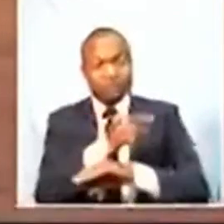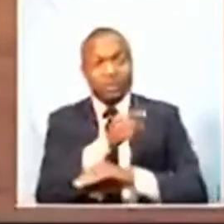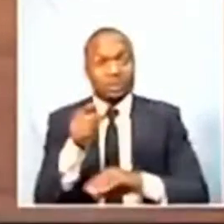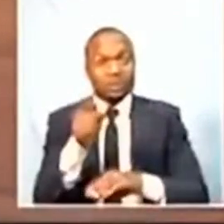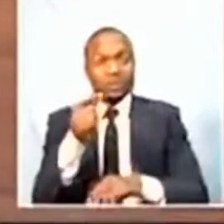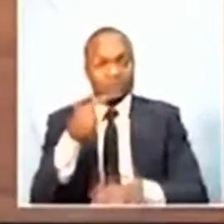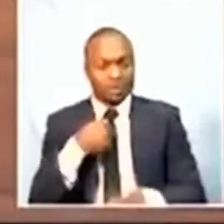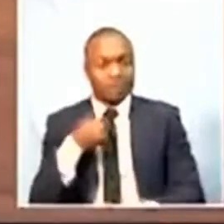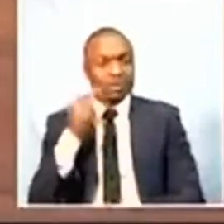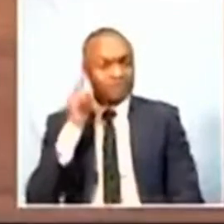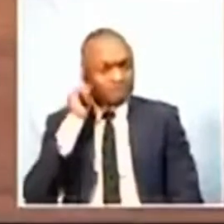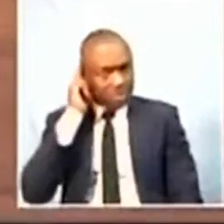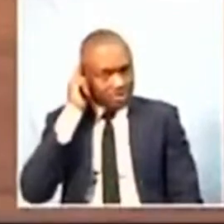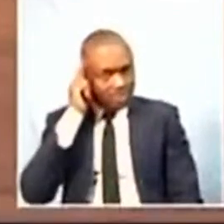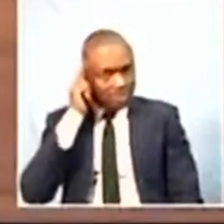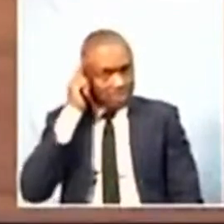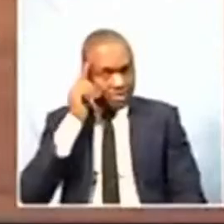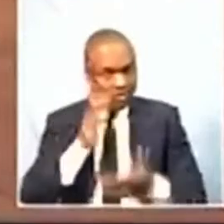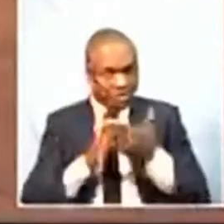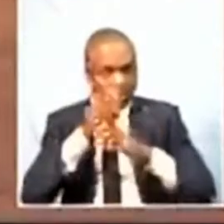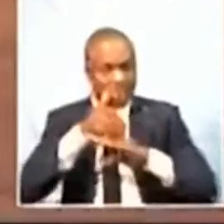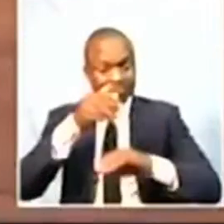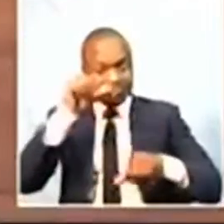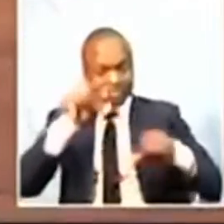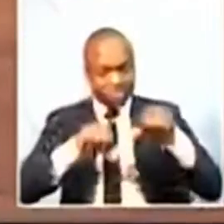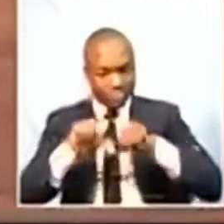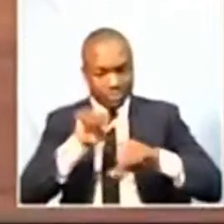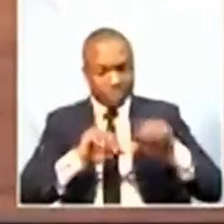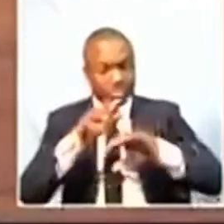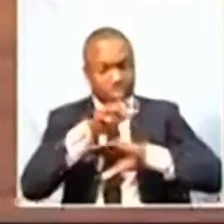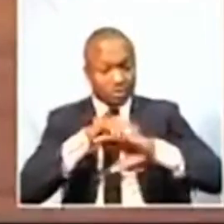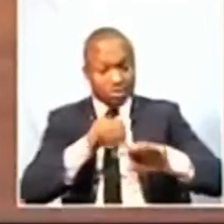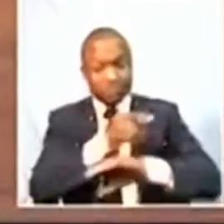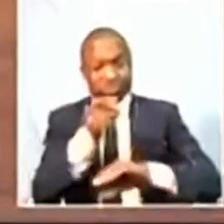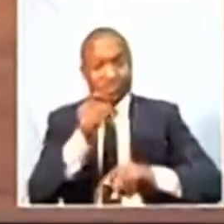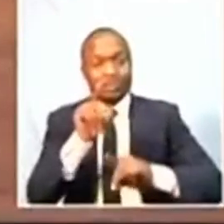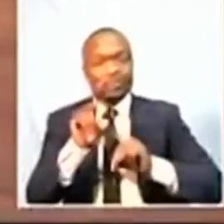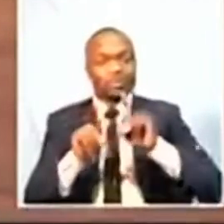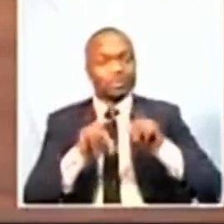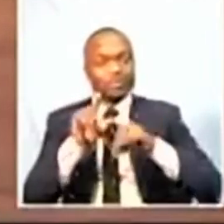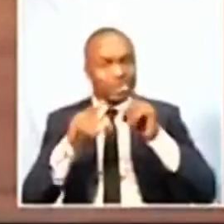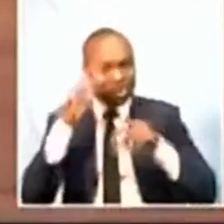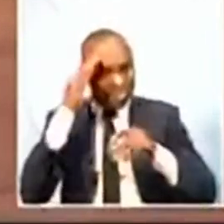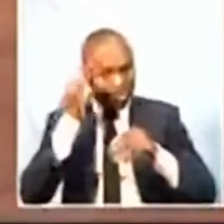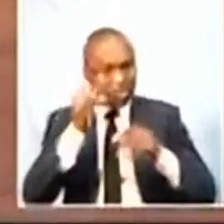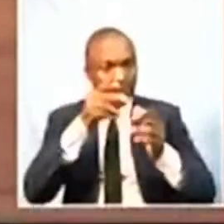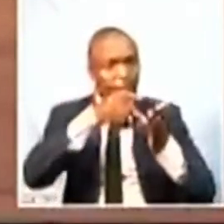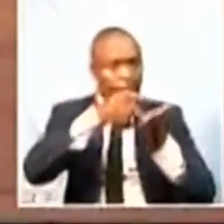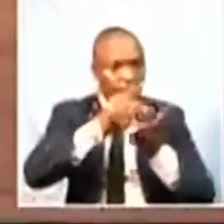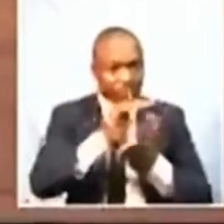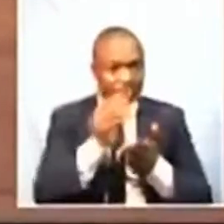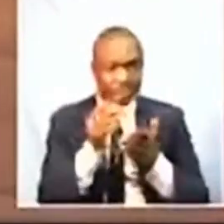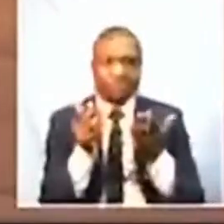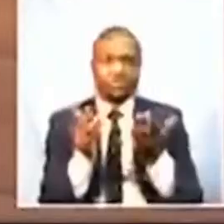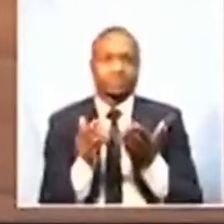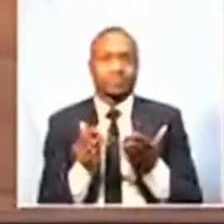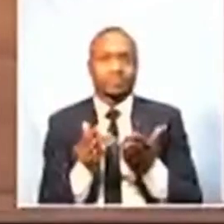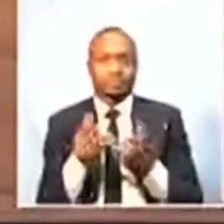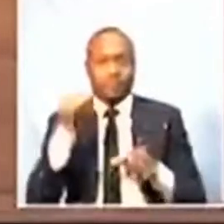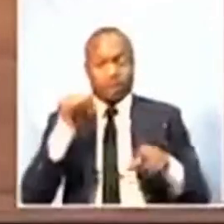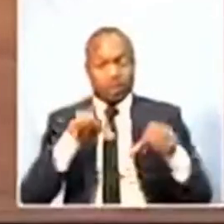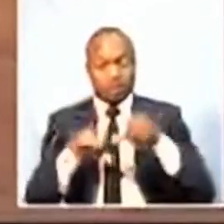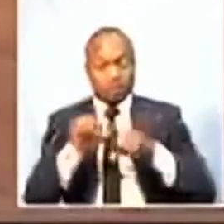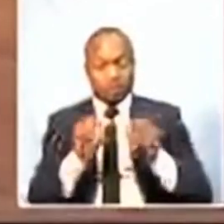I assume you invited them after the audit. You invited these people. Why are you not paying? Because the Auditor